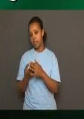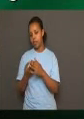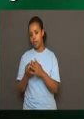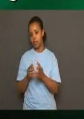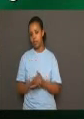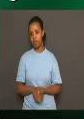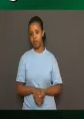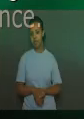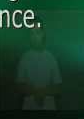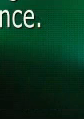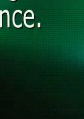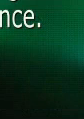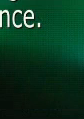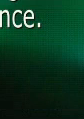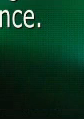Begin.